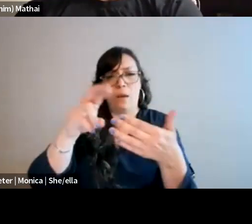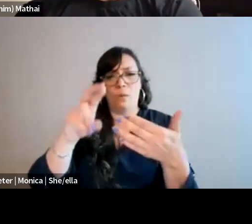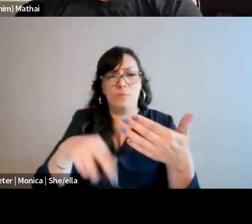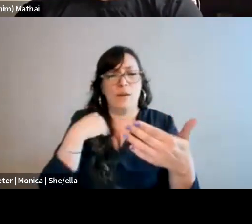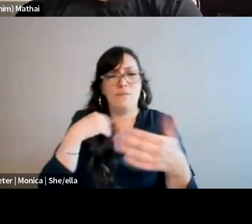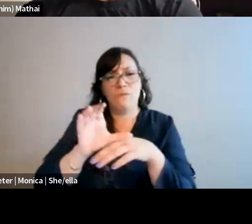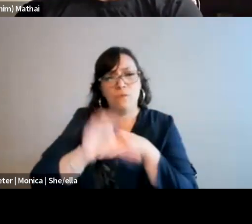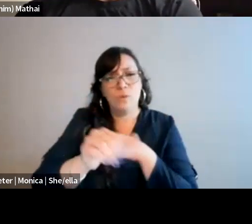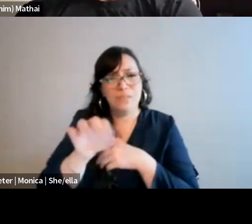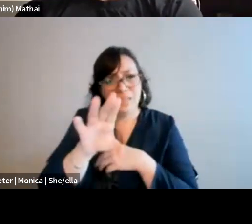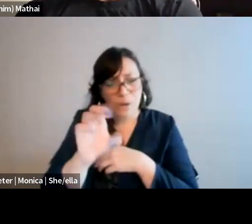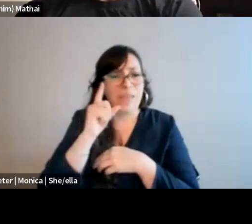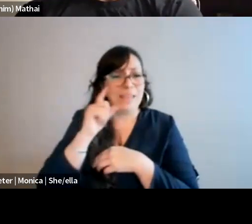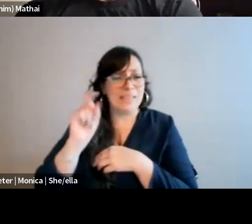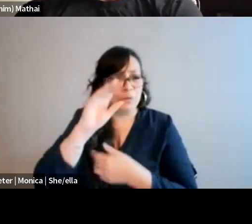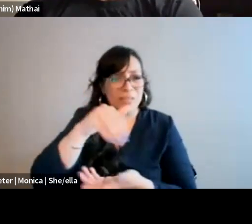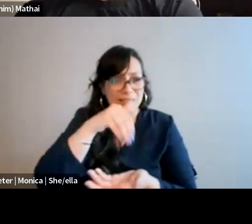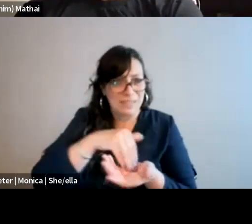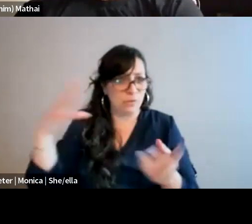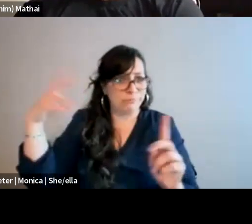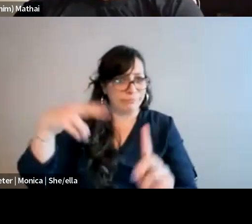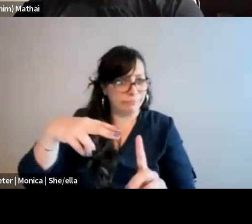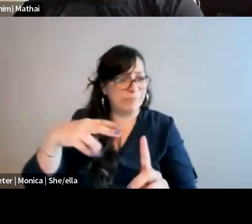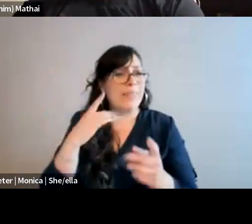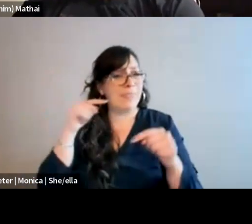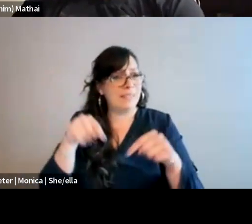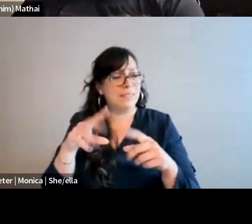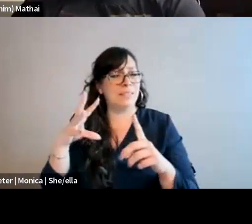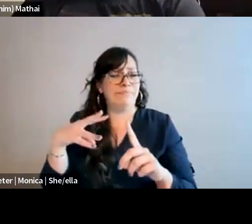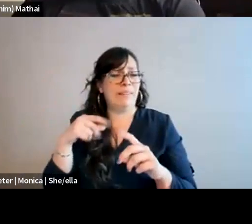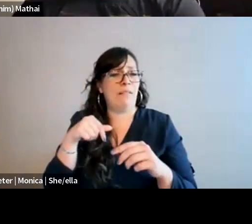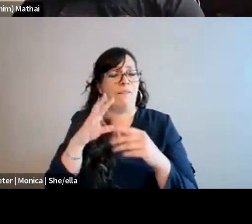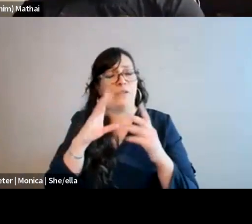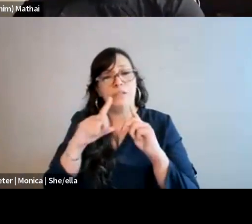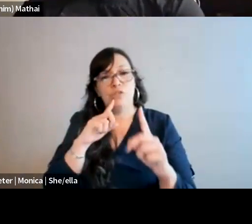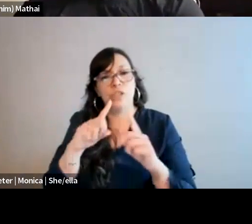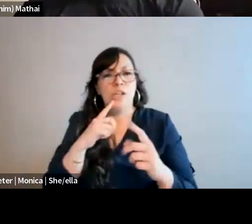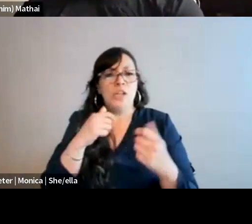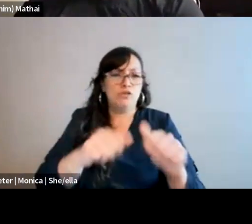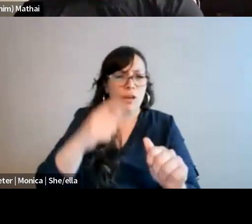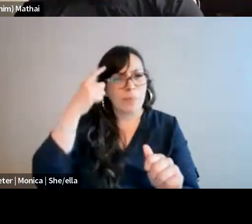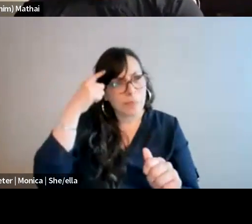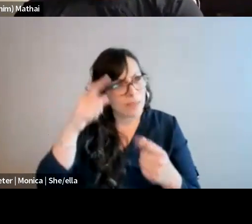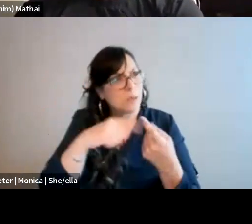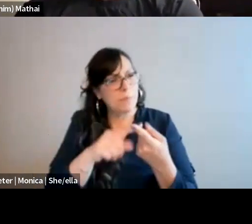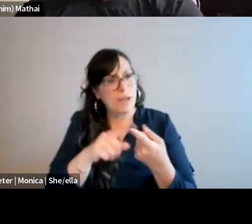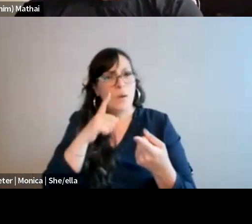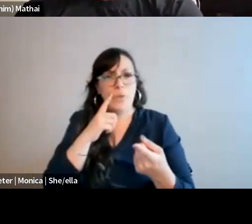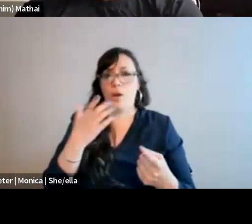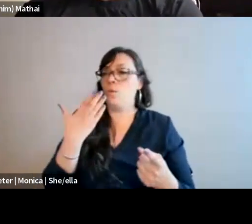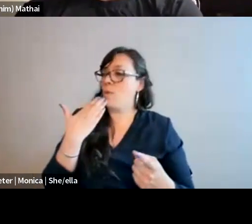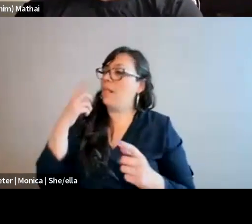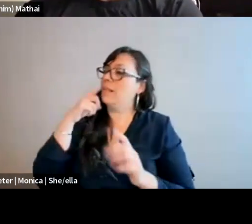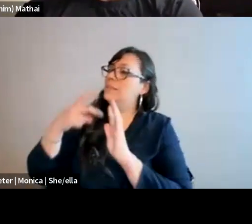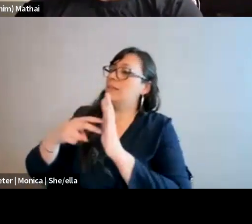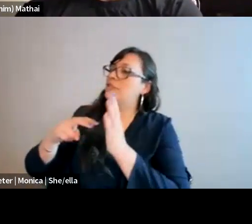think need to be centered in this conversation? And just try to think about the well-intentioned